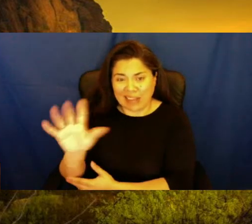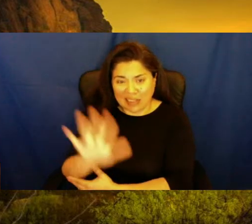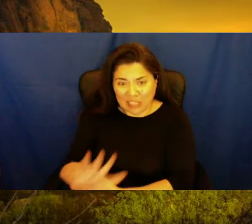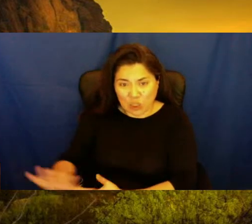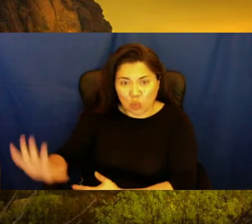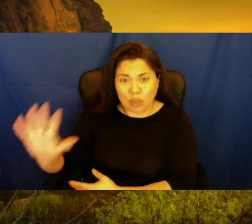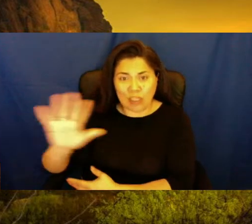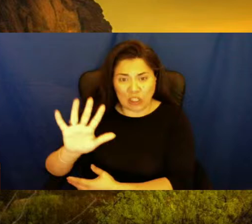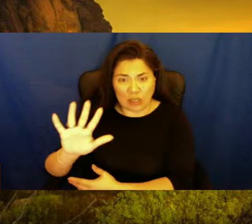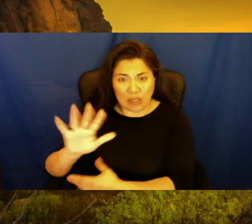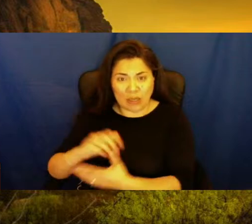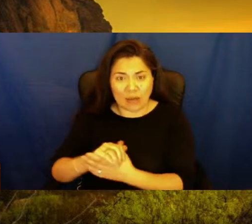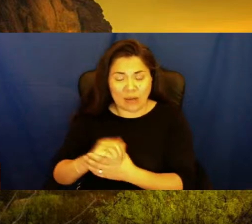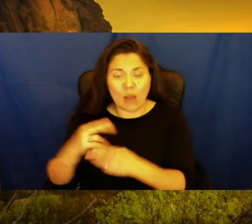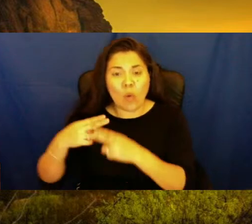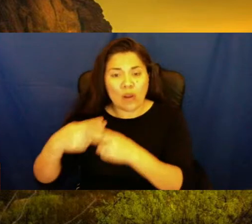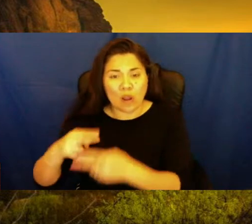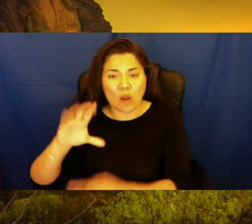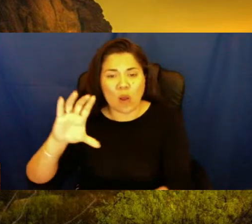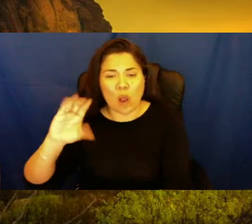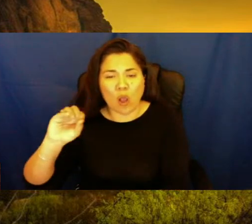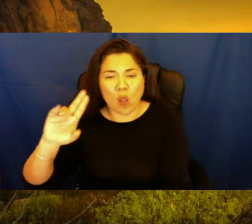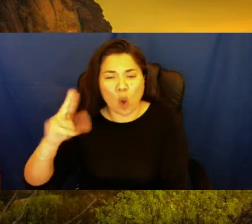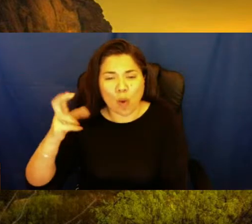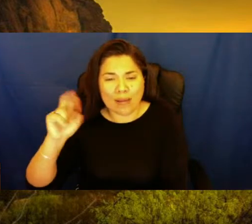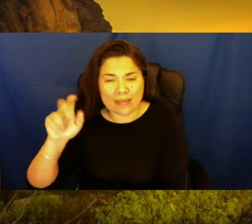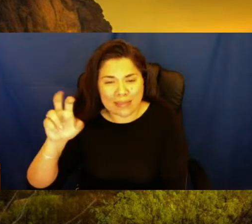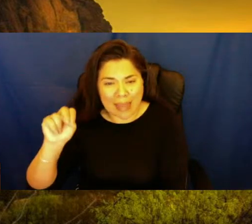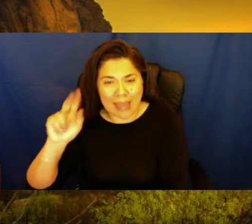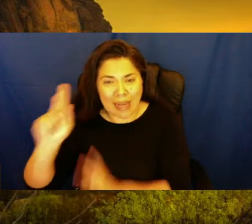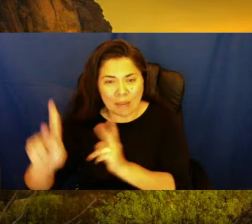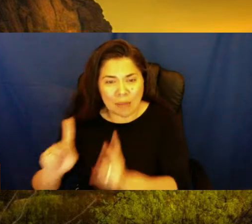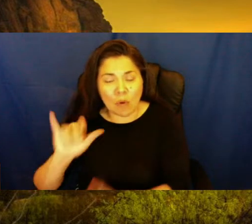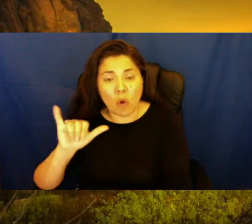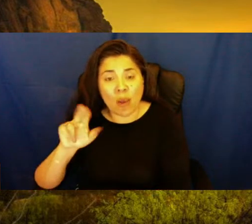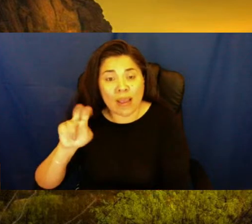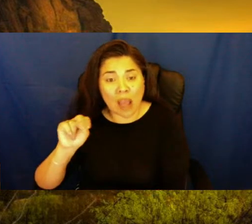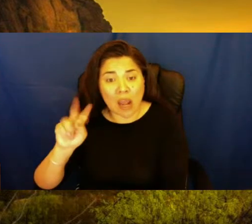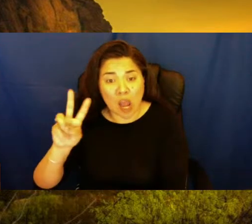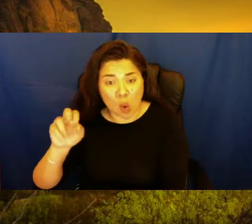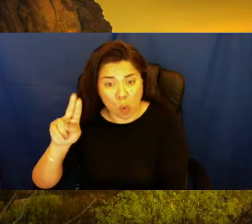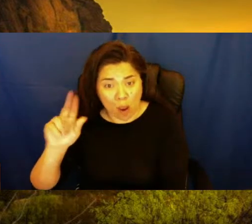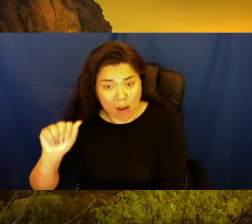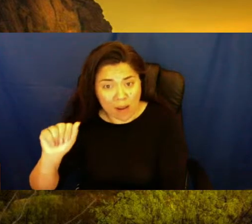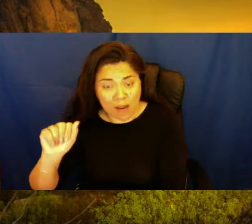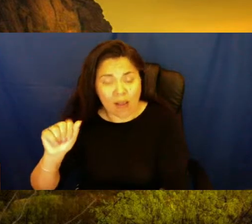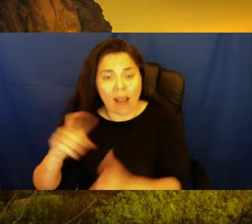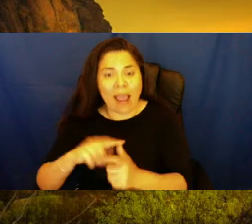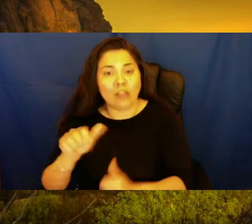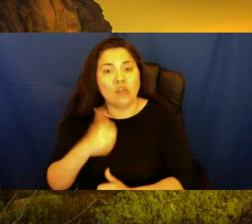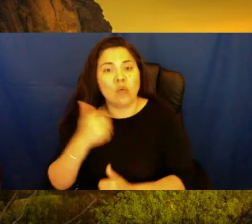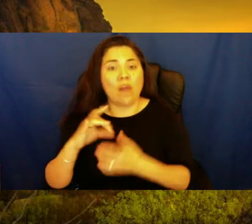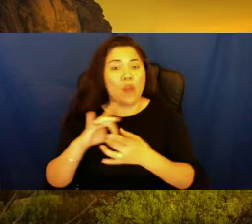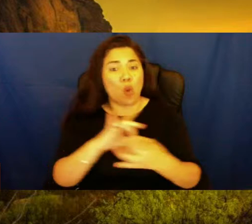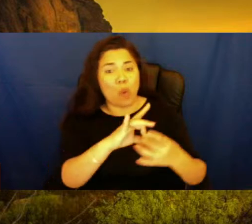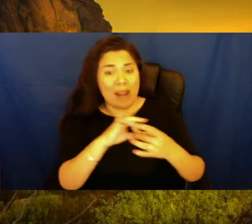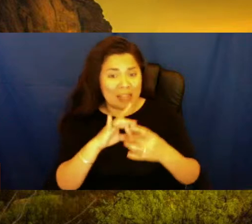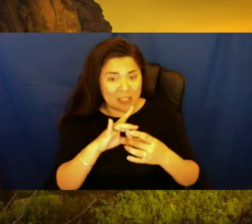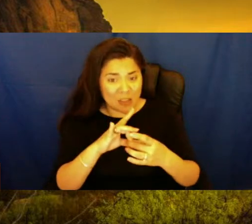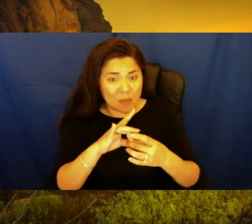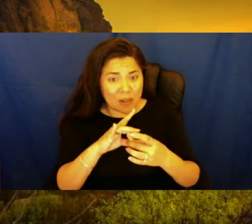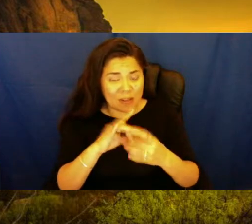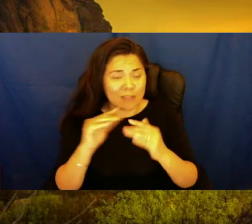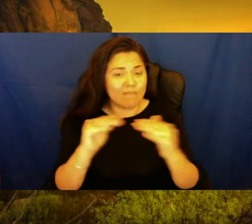to Coahuiltecan peoples as Yanawana, and to those Estopna relatives and Carrizo-Comecrudo relatives